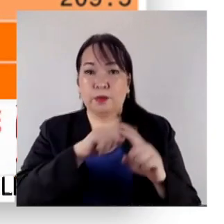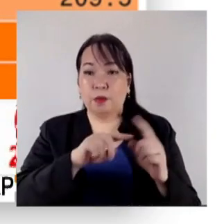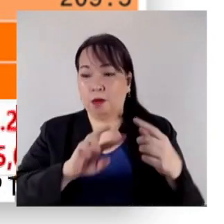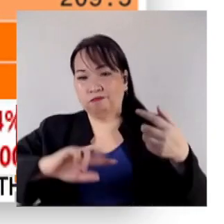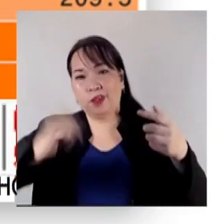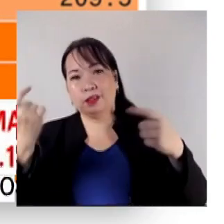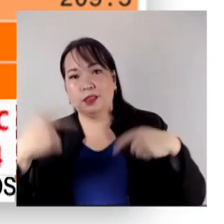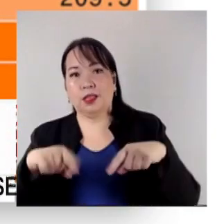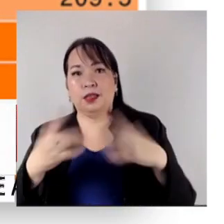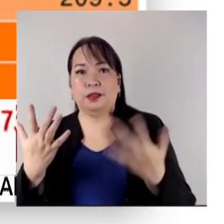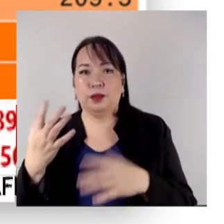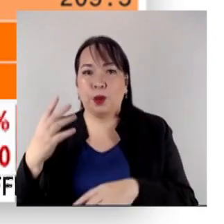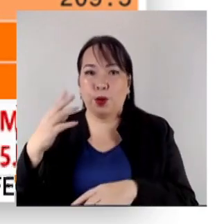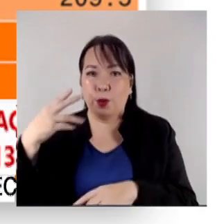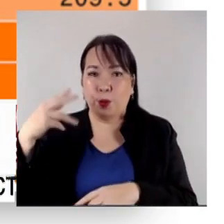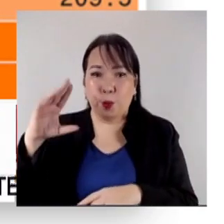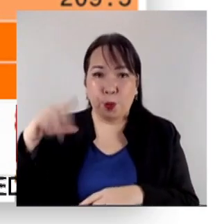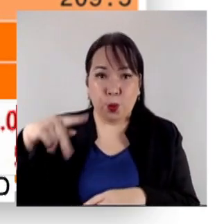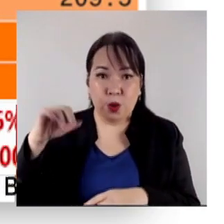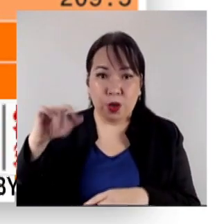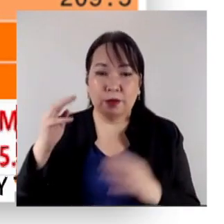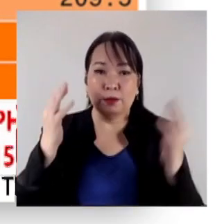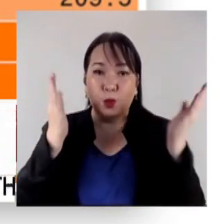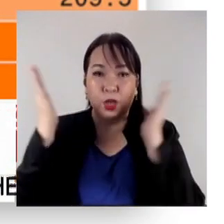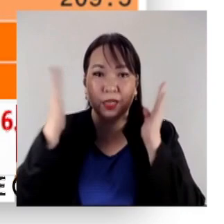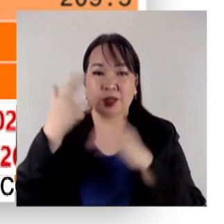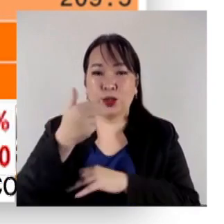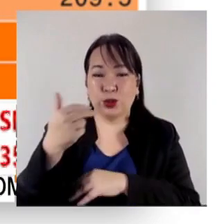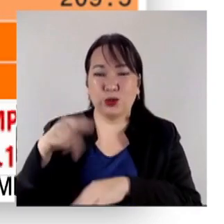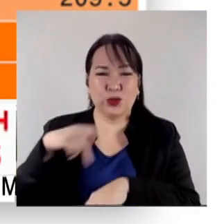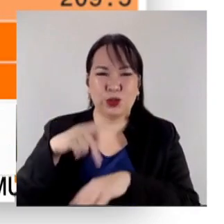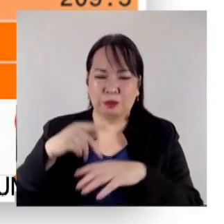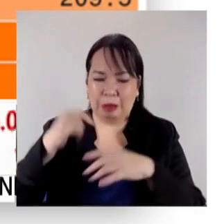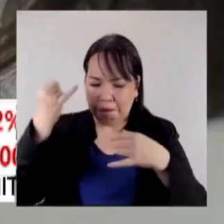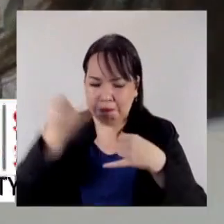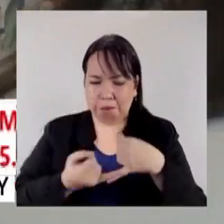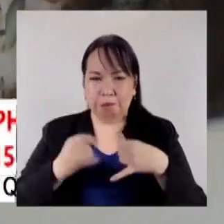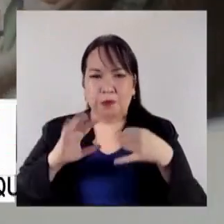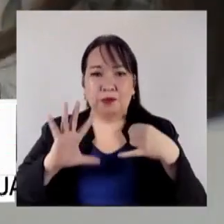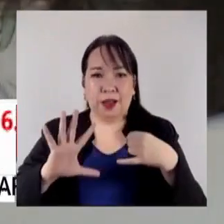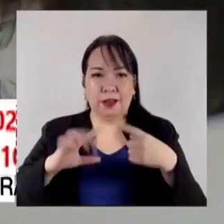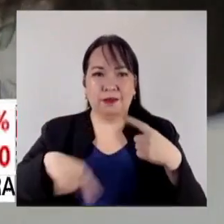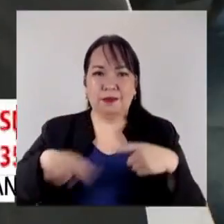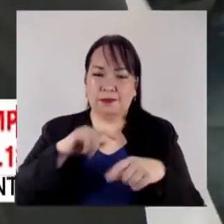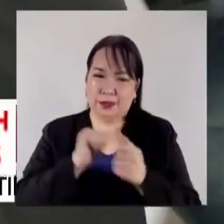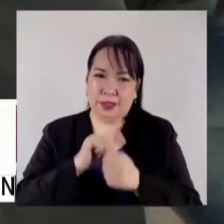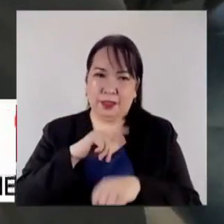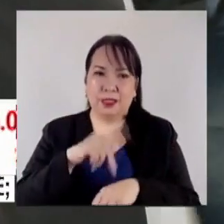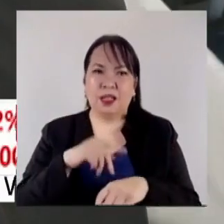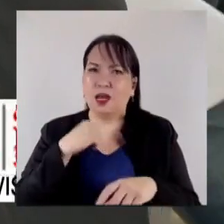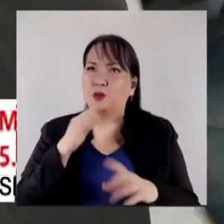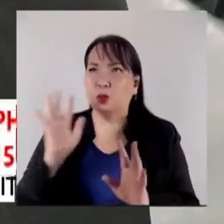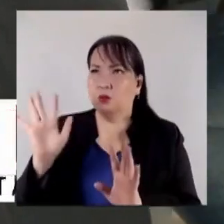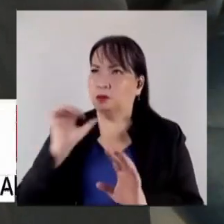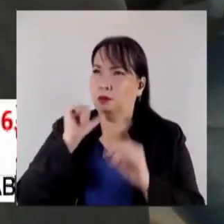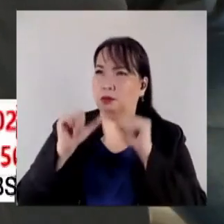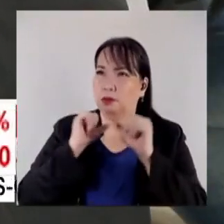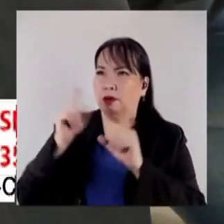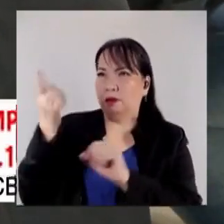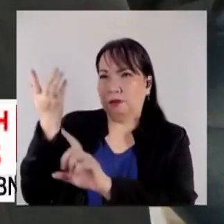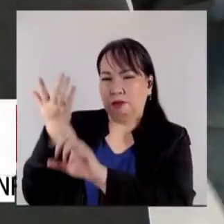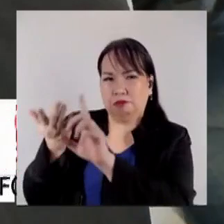and Indonesia joined the Philippines in the bottom five. Malacanang has repeatedly dismissed Bloomberg's resilience index